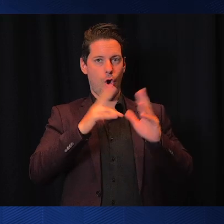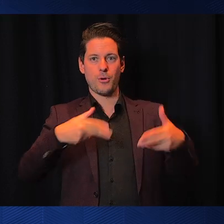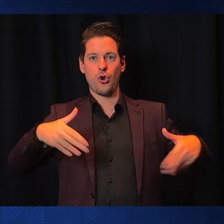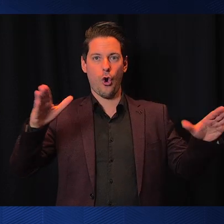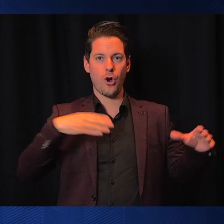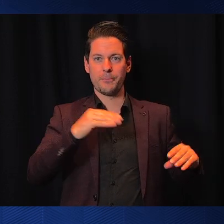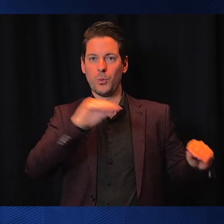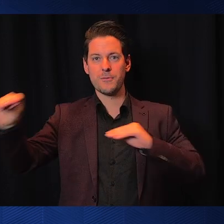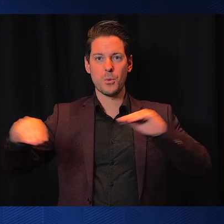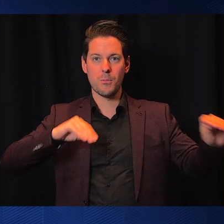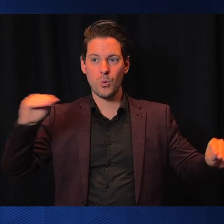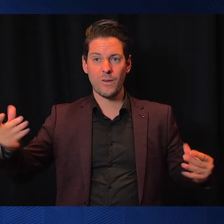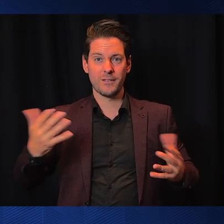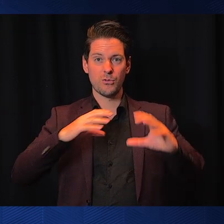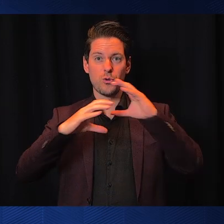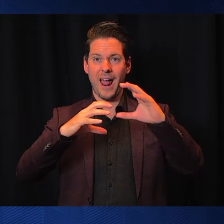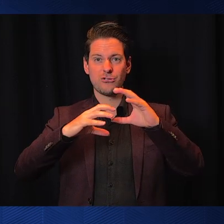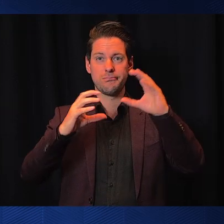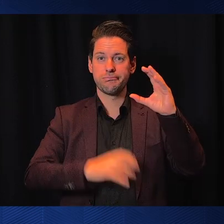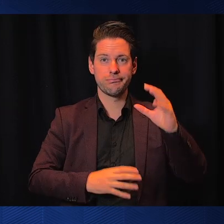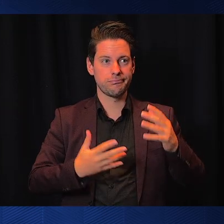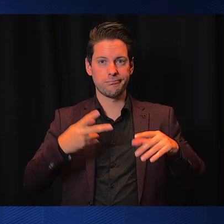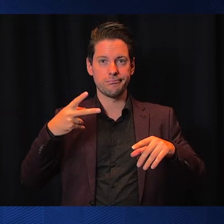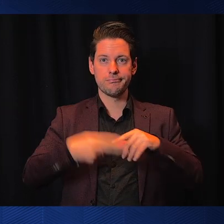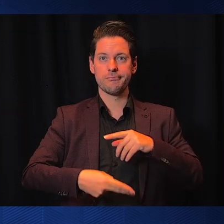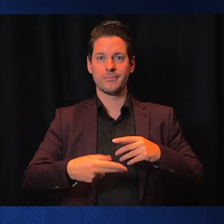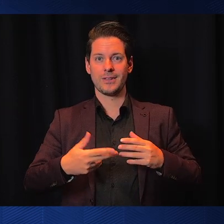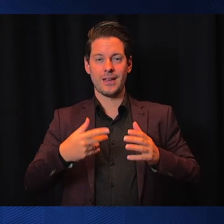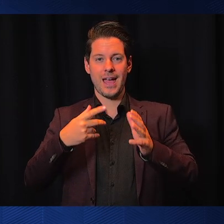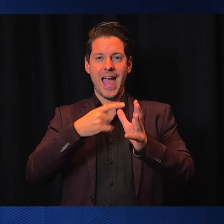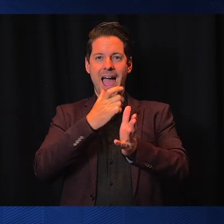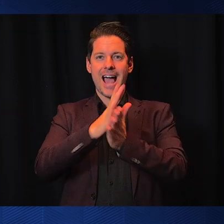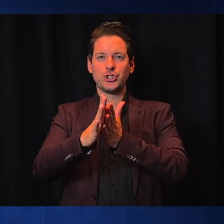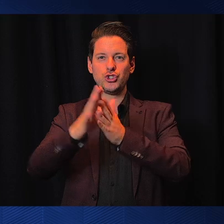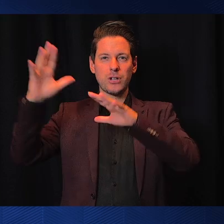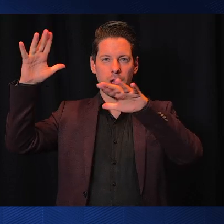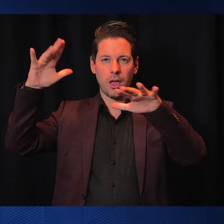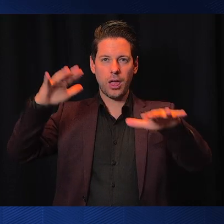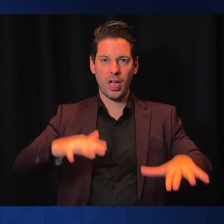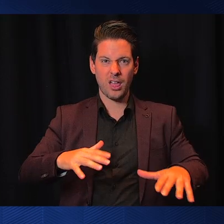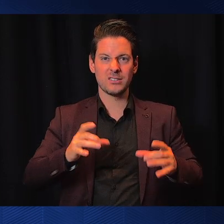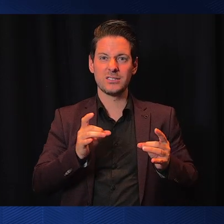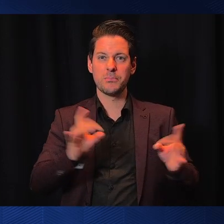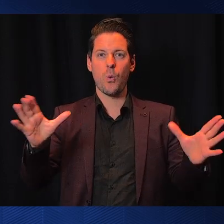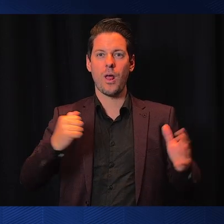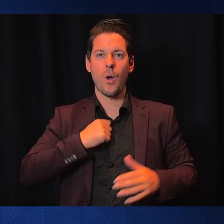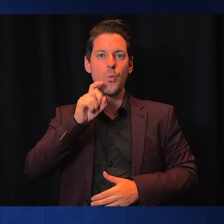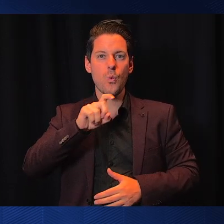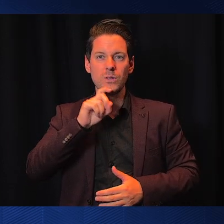of communication, ash rain, covering the entire islands, and contaminated our drinking